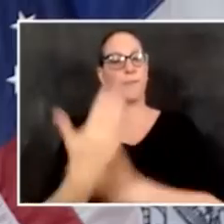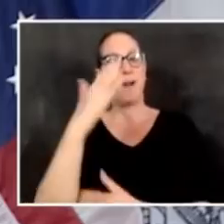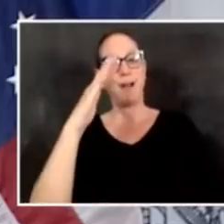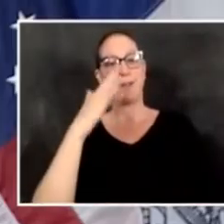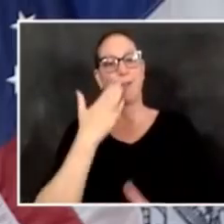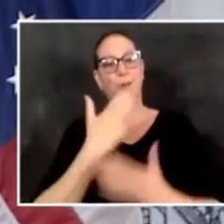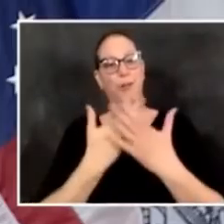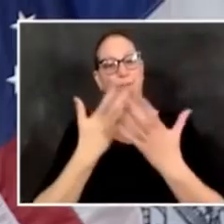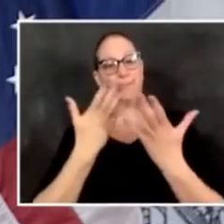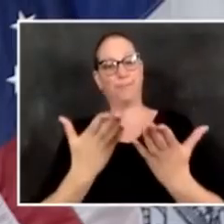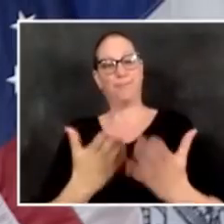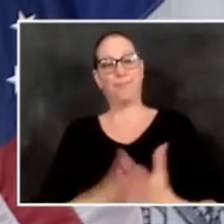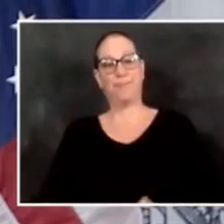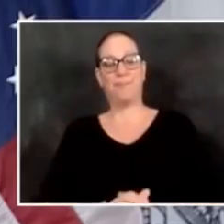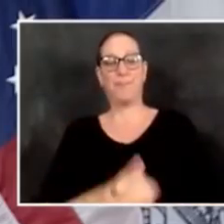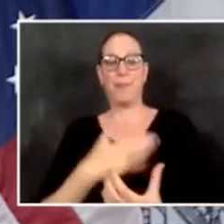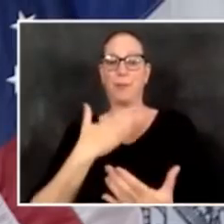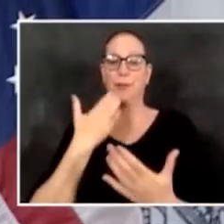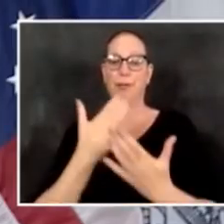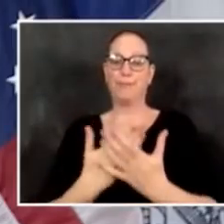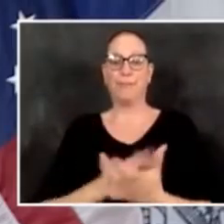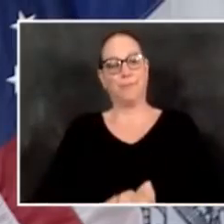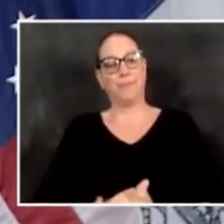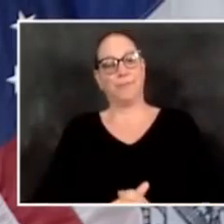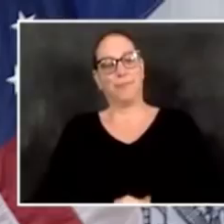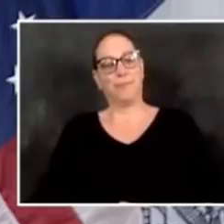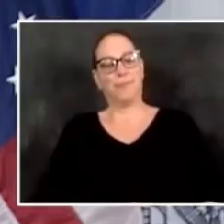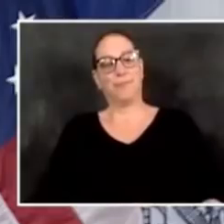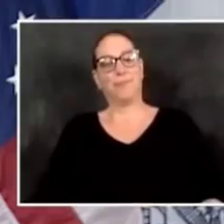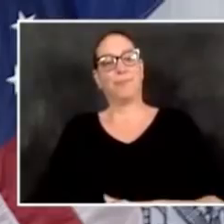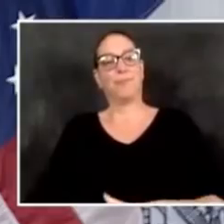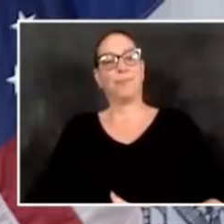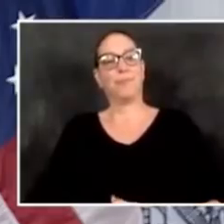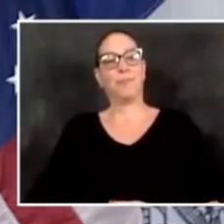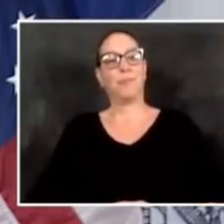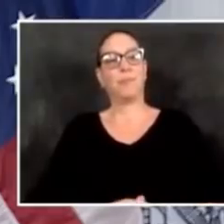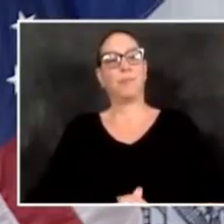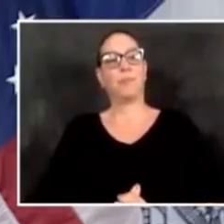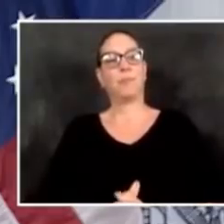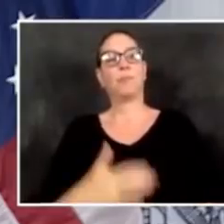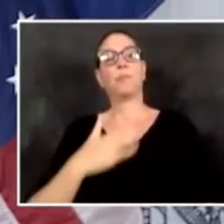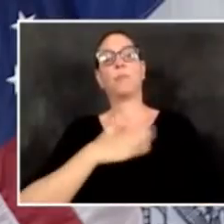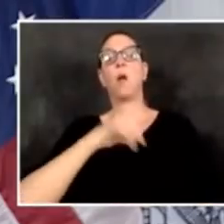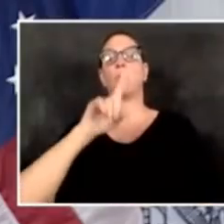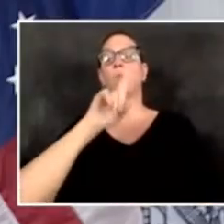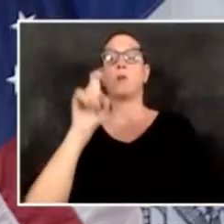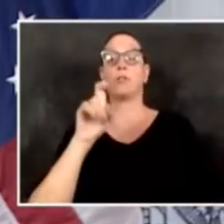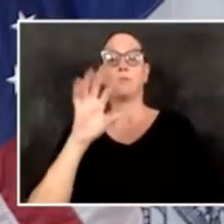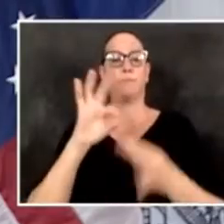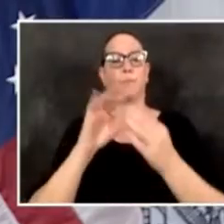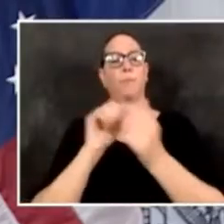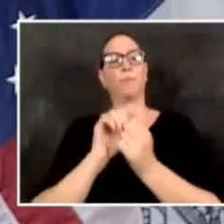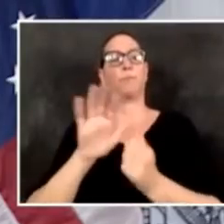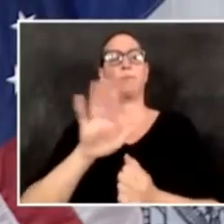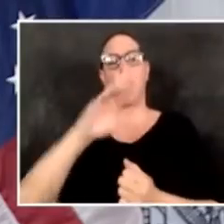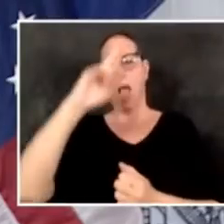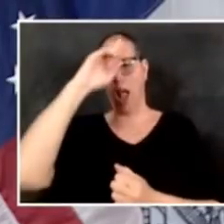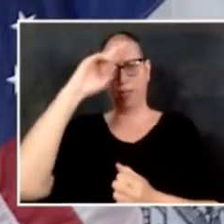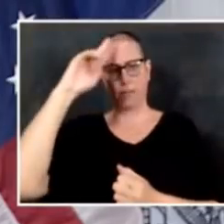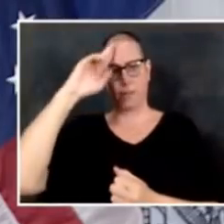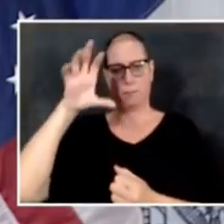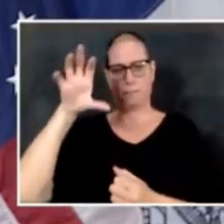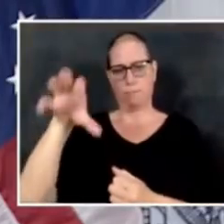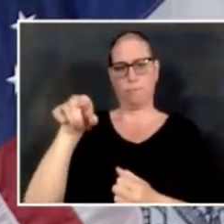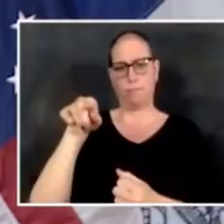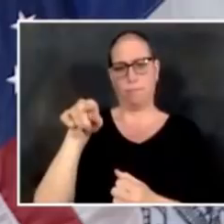Andrew. How you doing? I'm hanging in there. My question is about field hospitals. With the closure of Javits and now Central